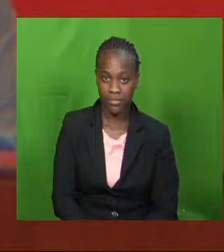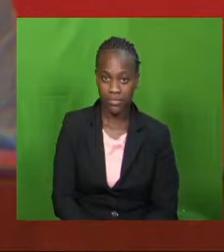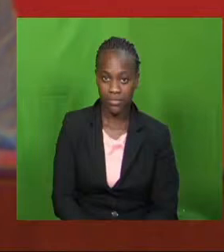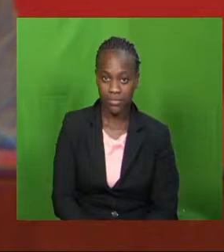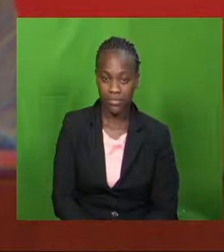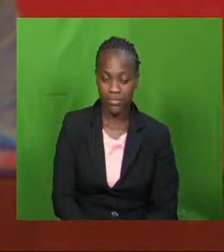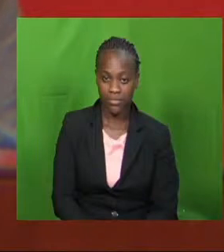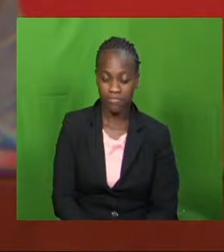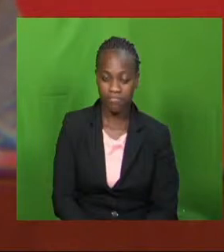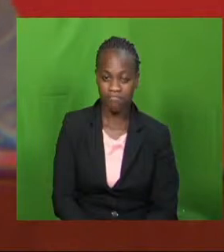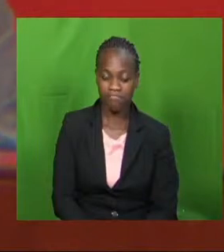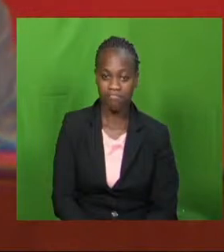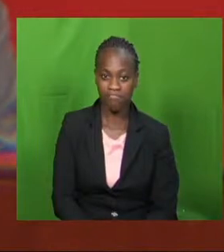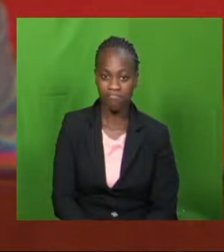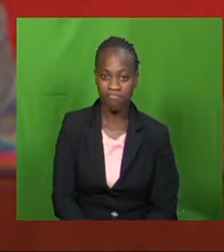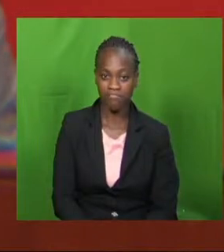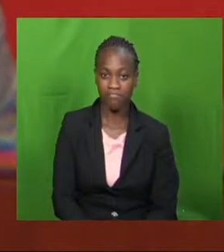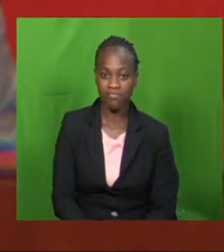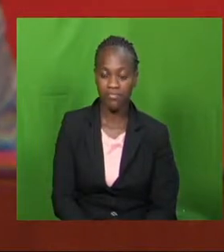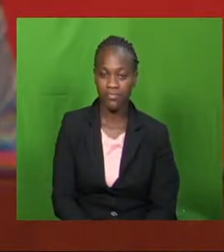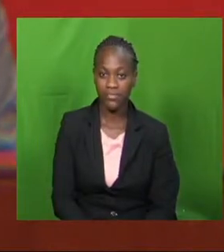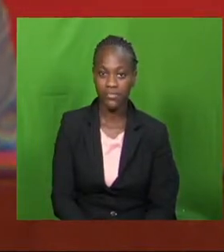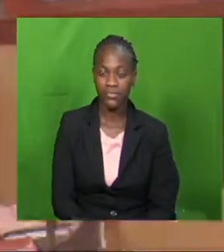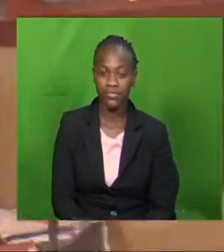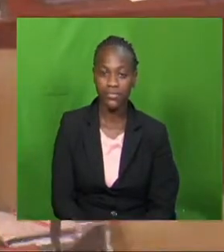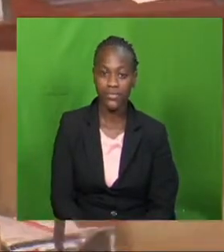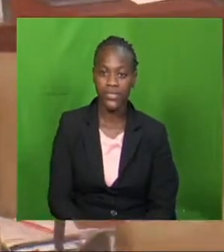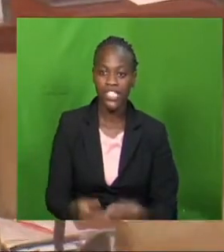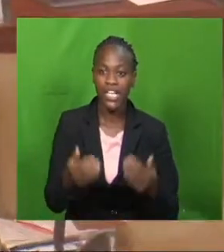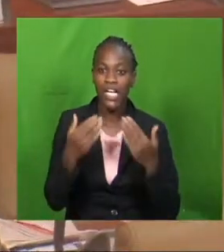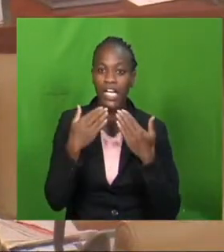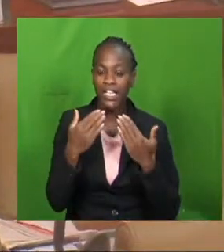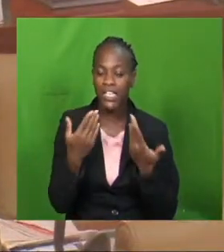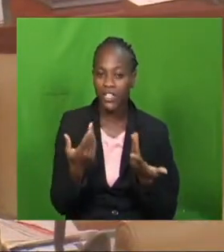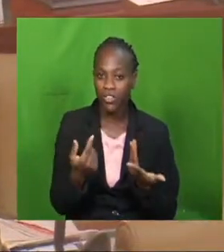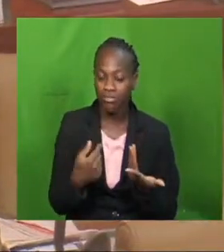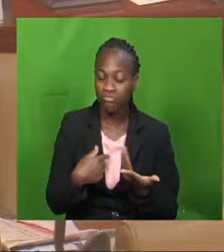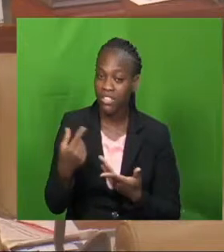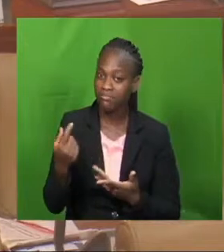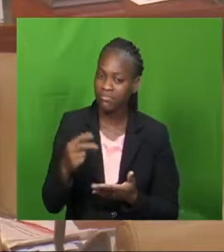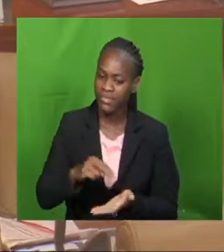Thank you, Mr. Speaker. Mr. Speaker, I rise to contribute